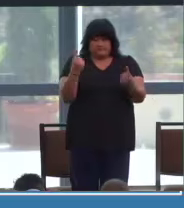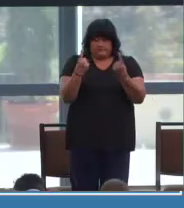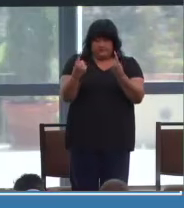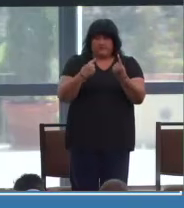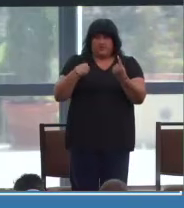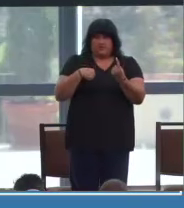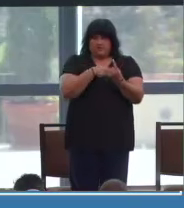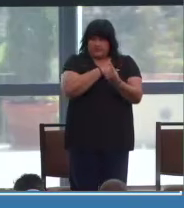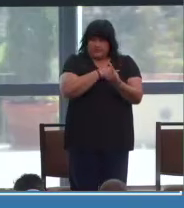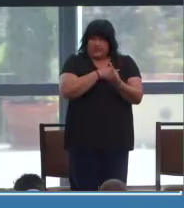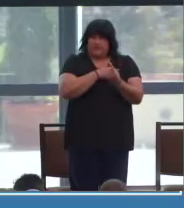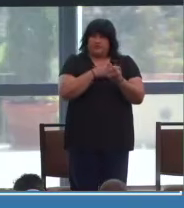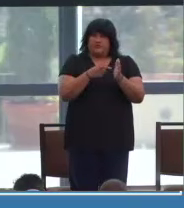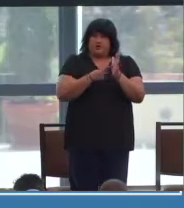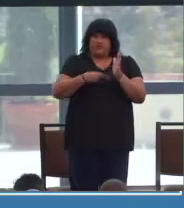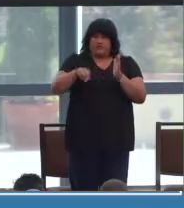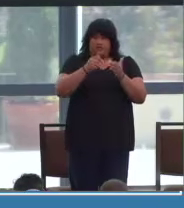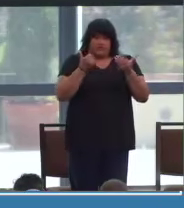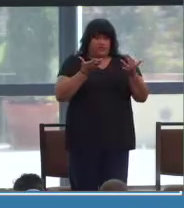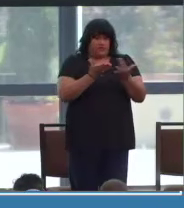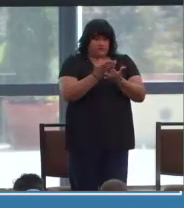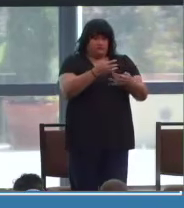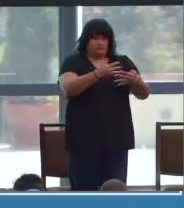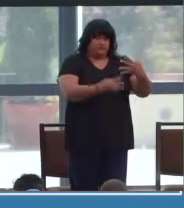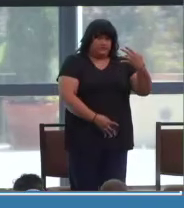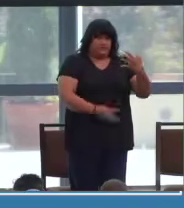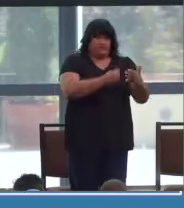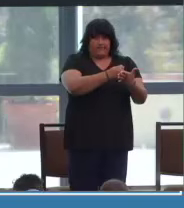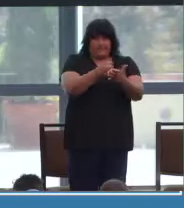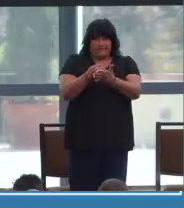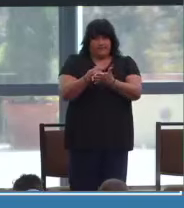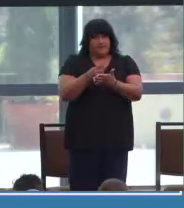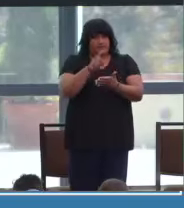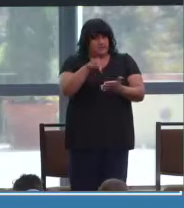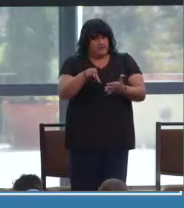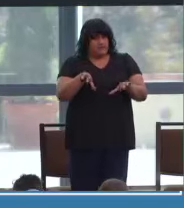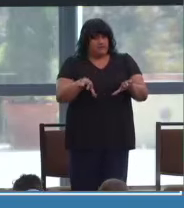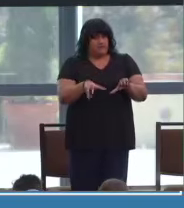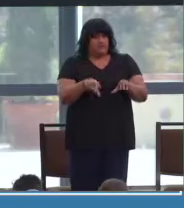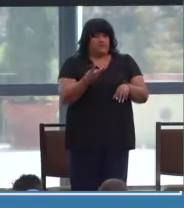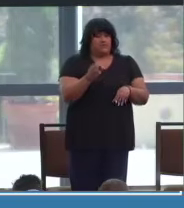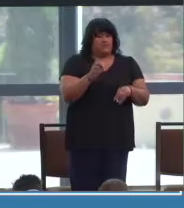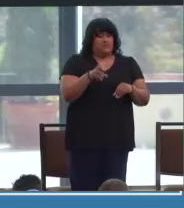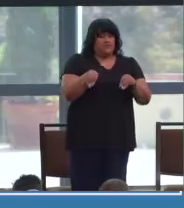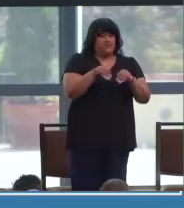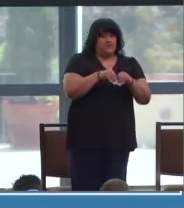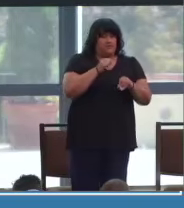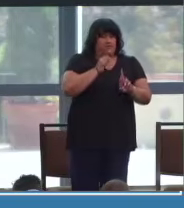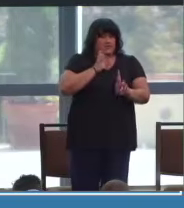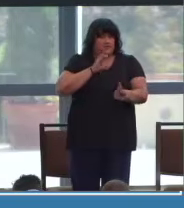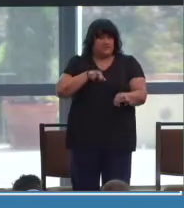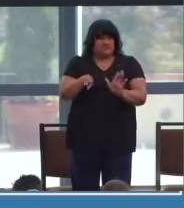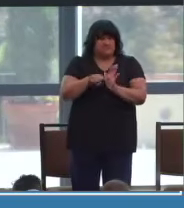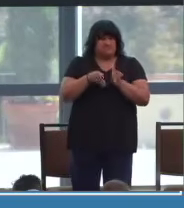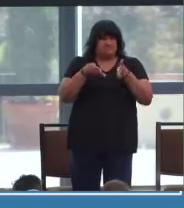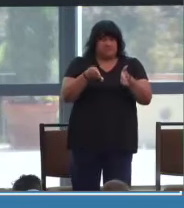to have gone through at least multiple prior therapies. So they must be refractory to at least 2 or more, not responded. And as you saw